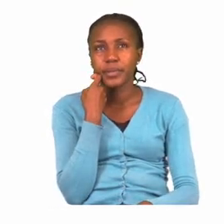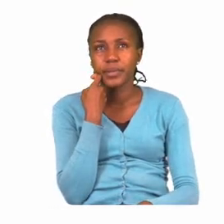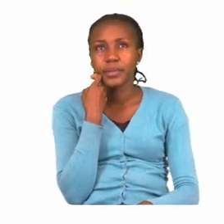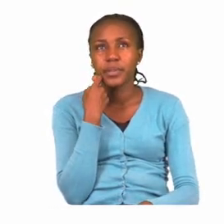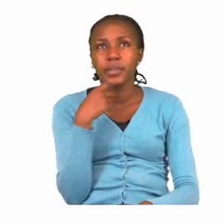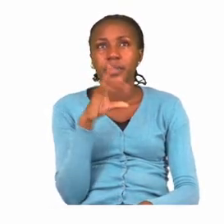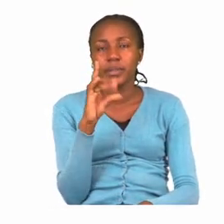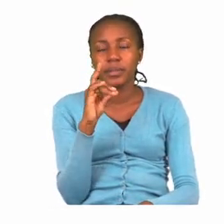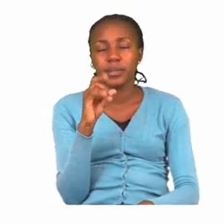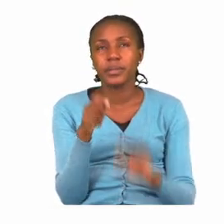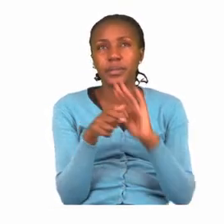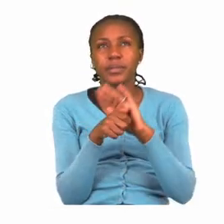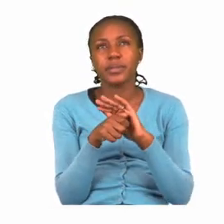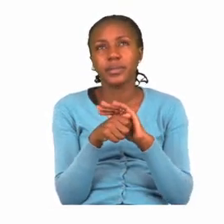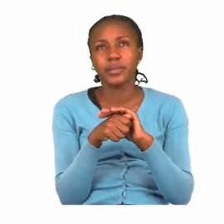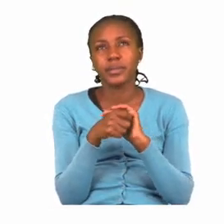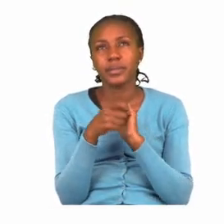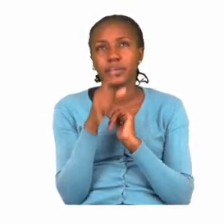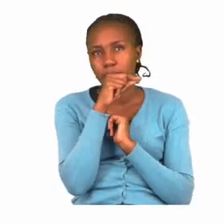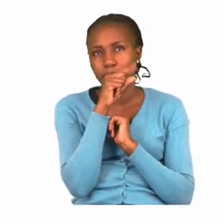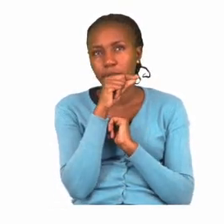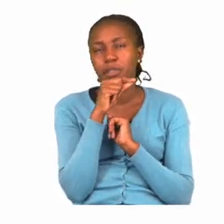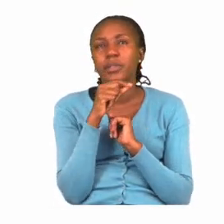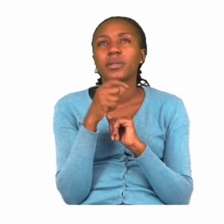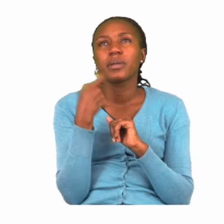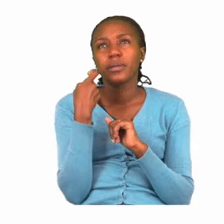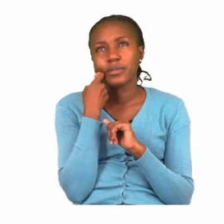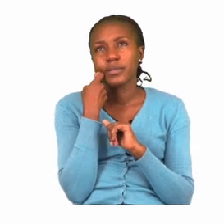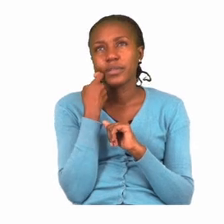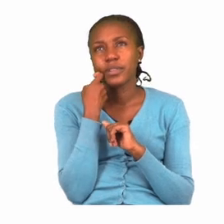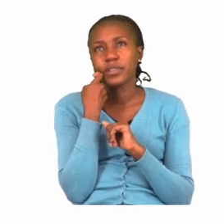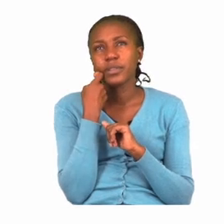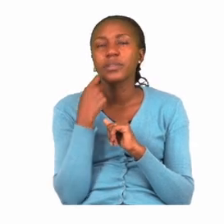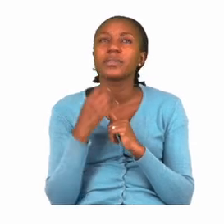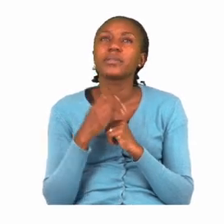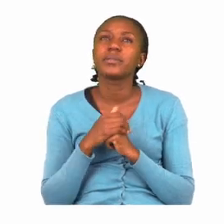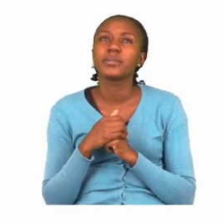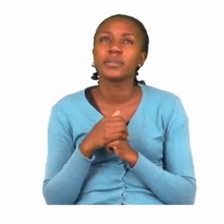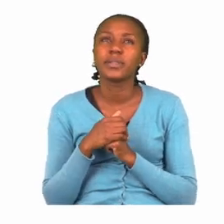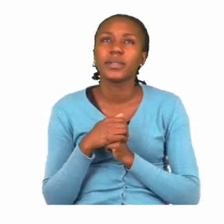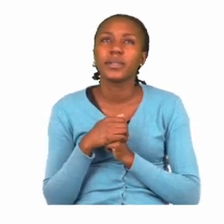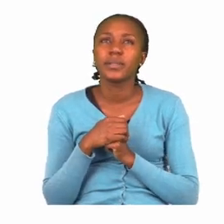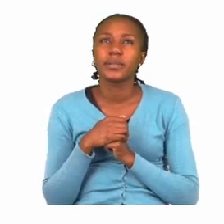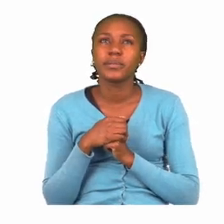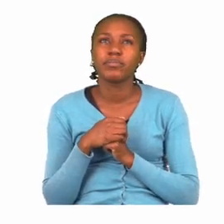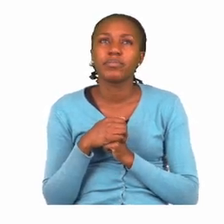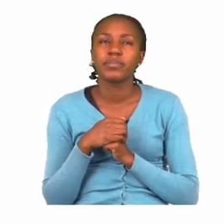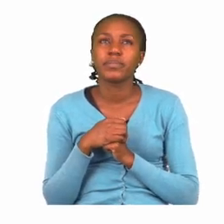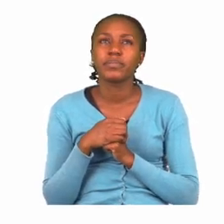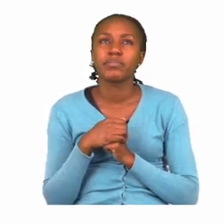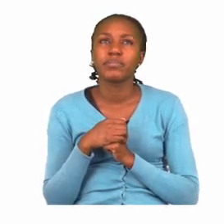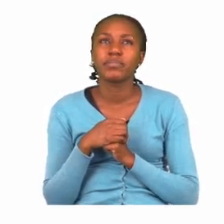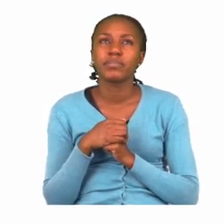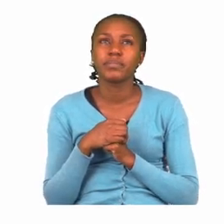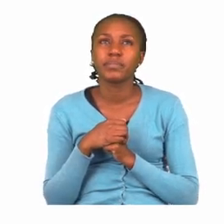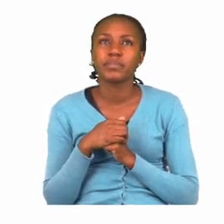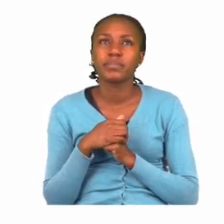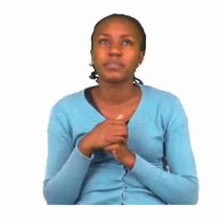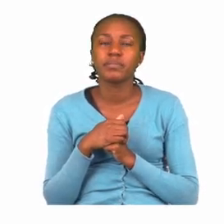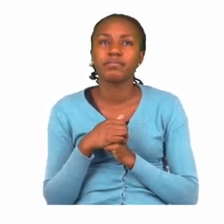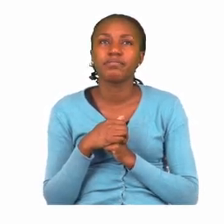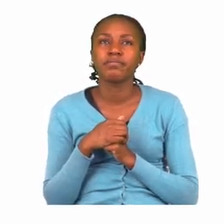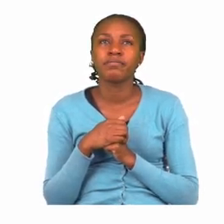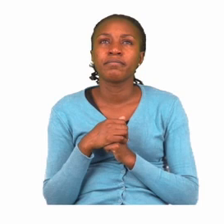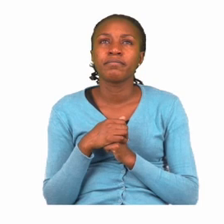Dogs, turtles, parrots, and fish. Now, before